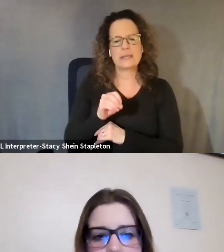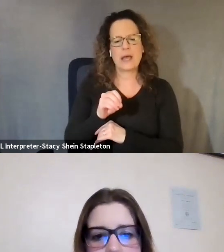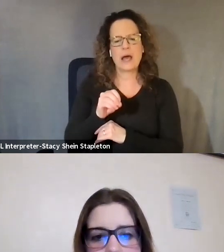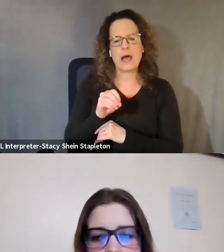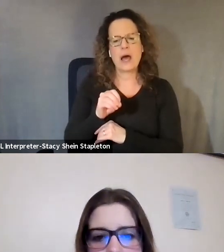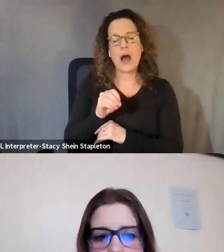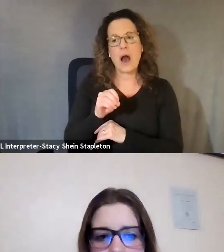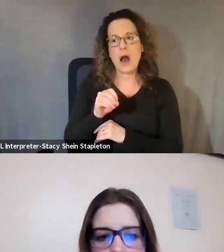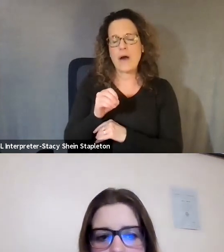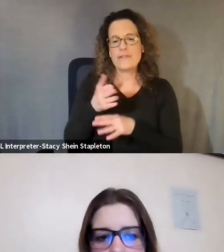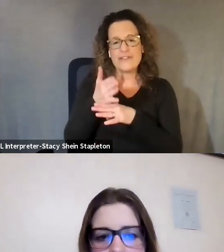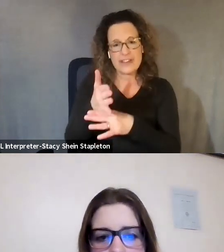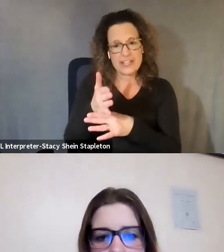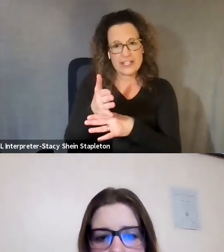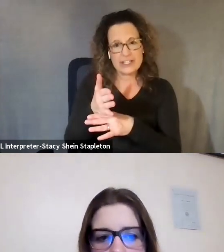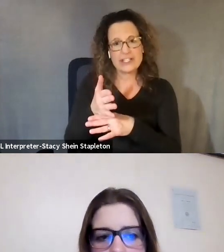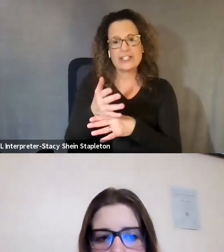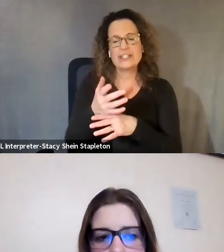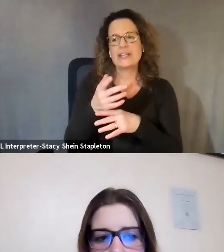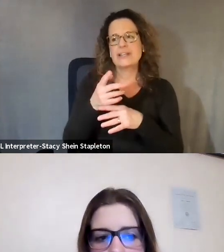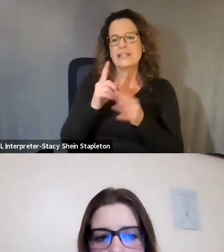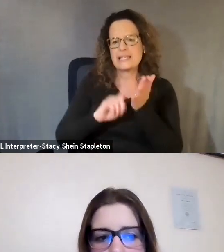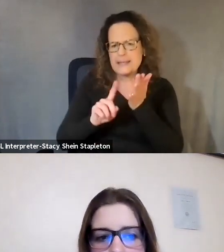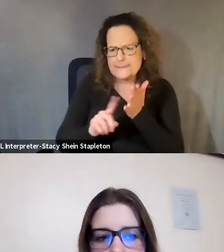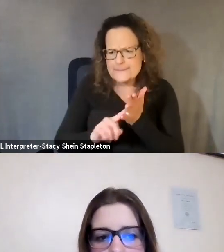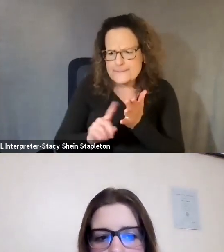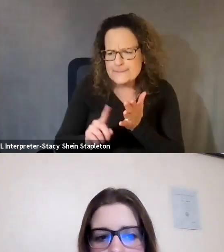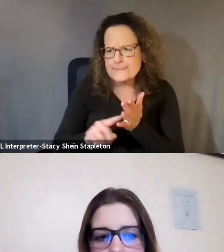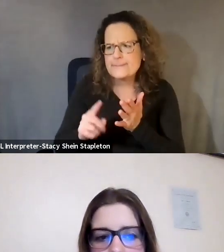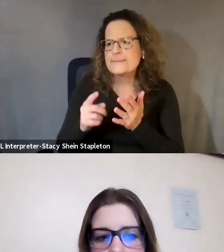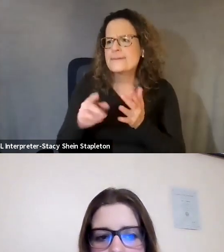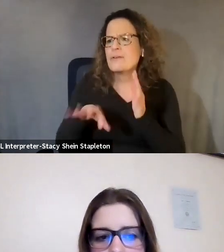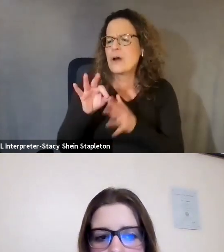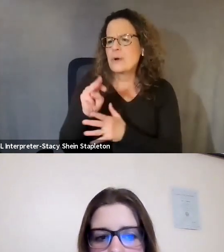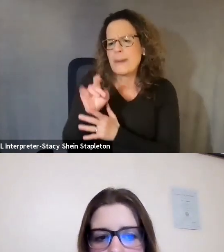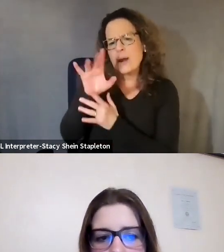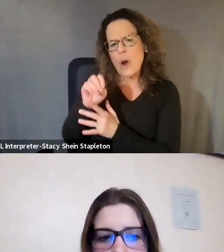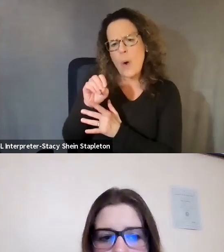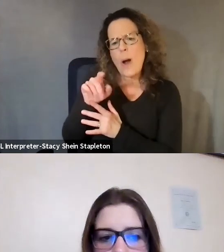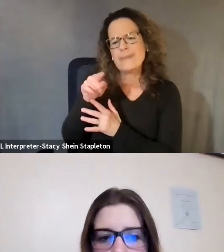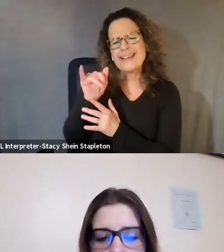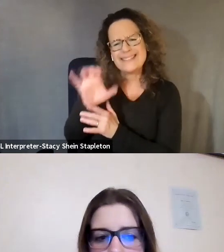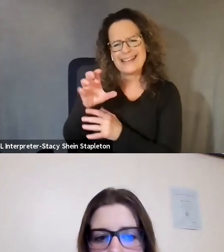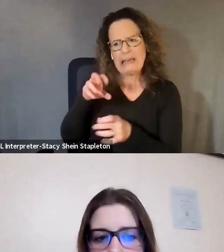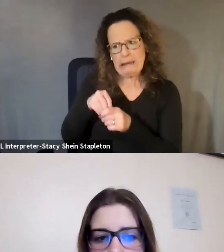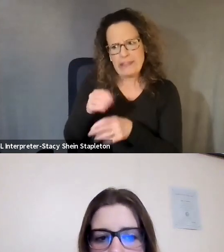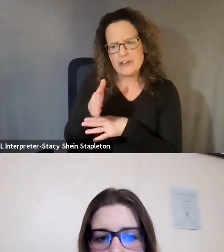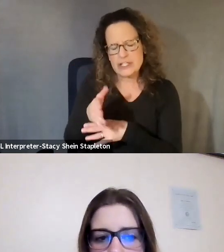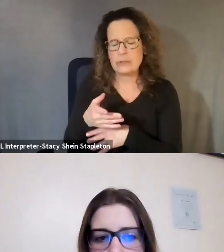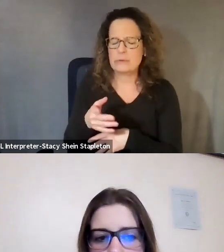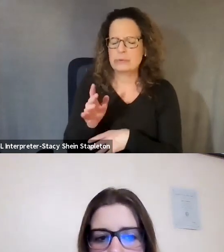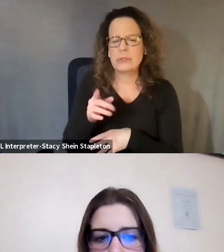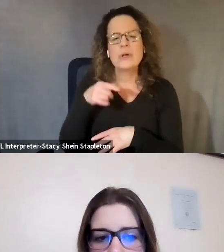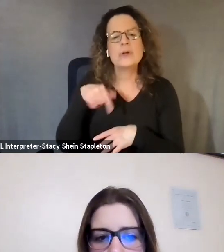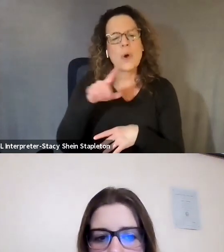that the aquatic scientists tested had microplastics in them. So what we're going to do